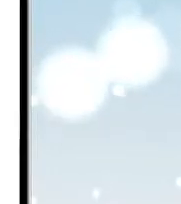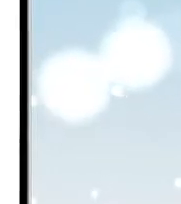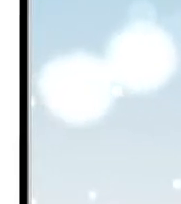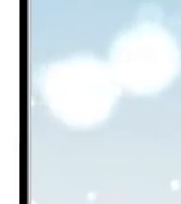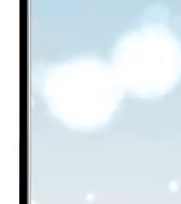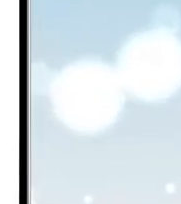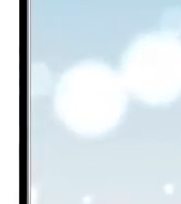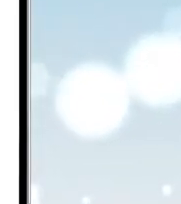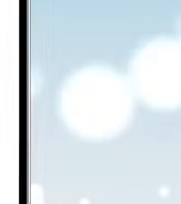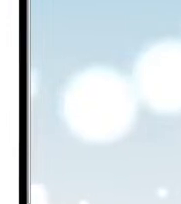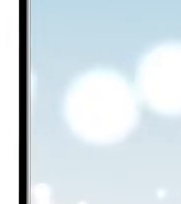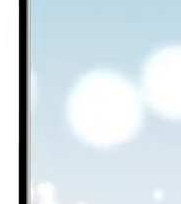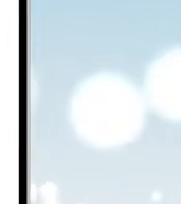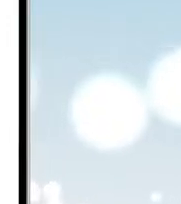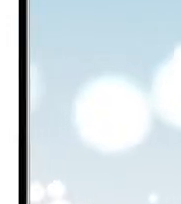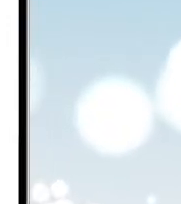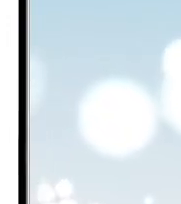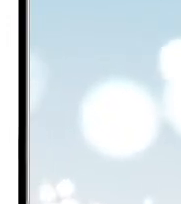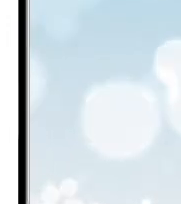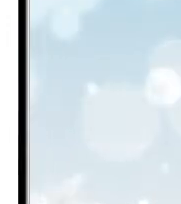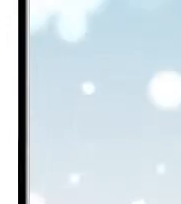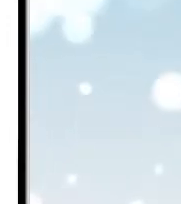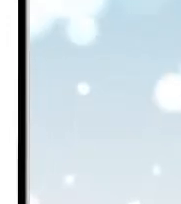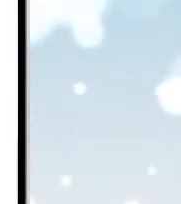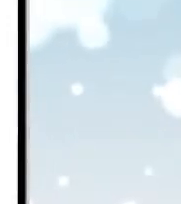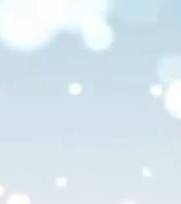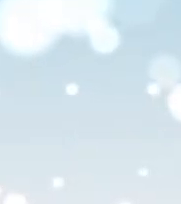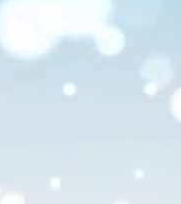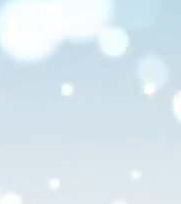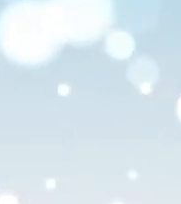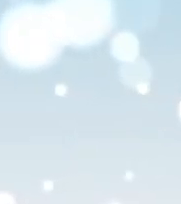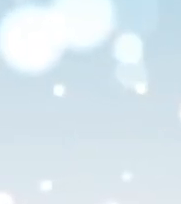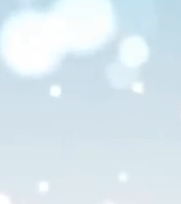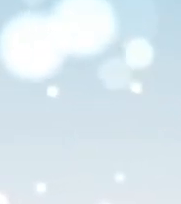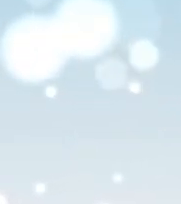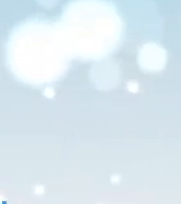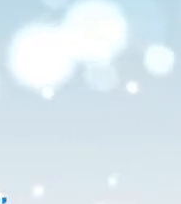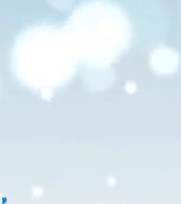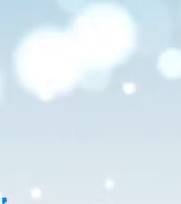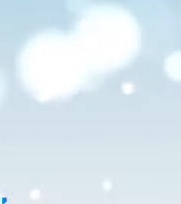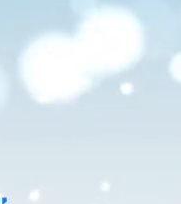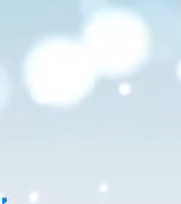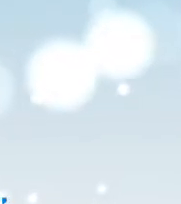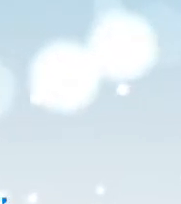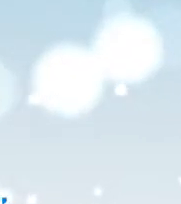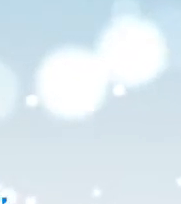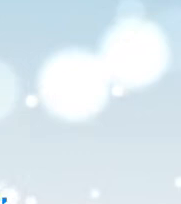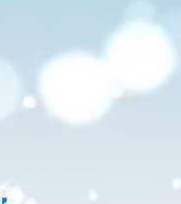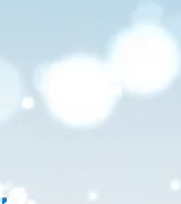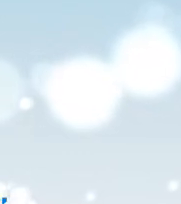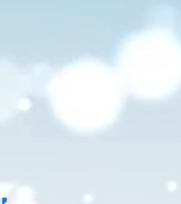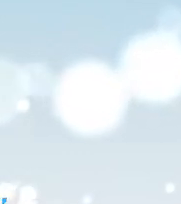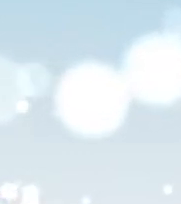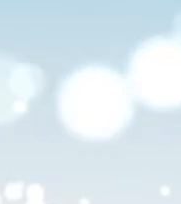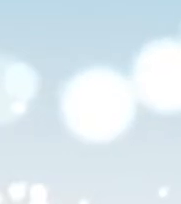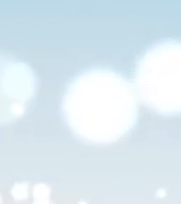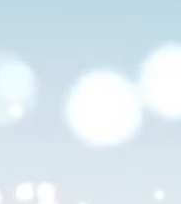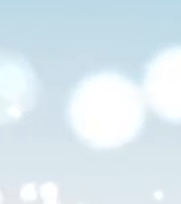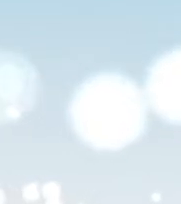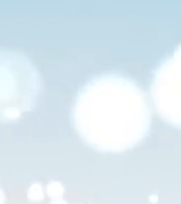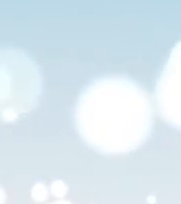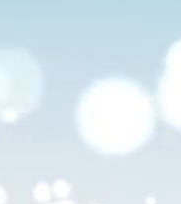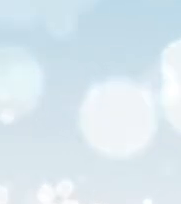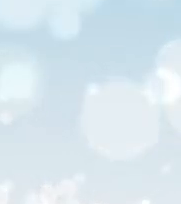Then link your decoder to the app and watch TV anytime, anywhere. Open the app and click on Me to sign up. Click the